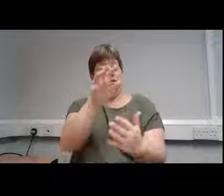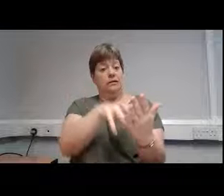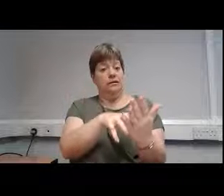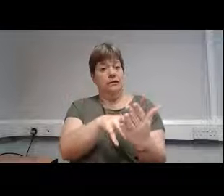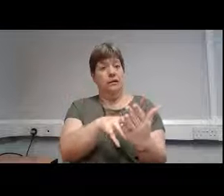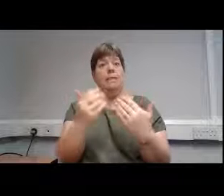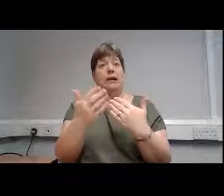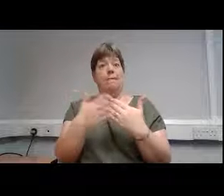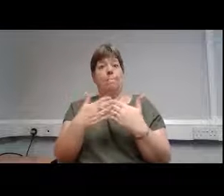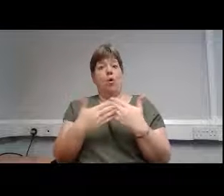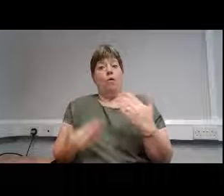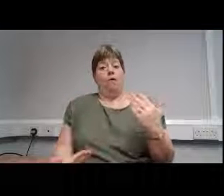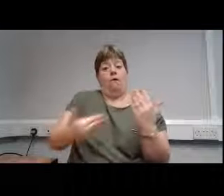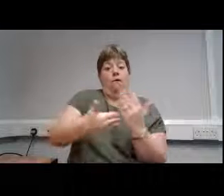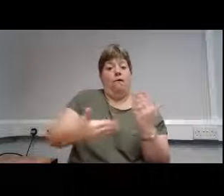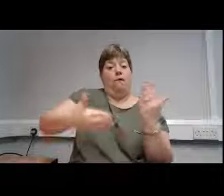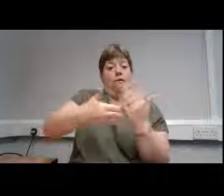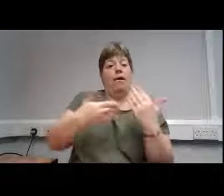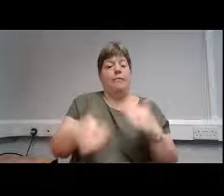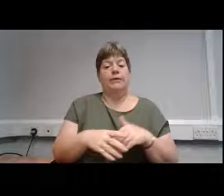actually grown to a couple more.